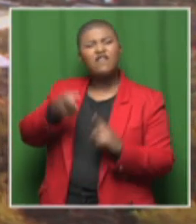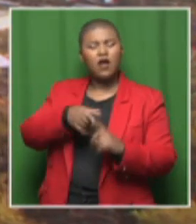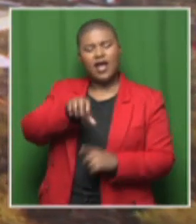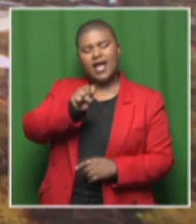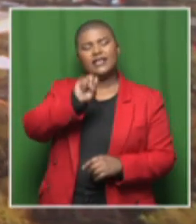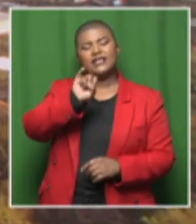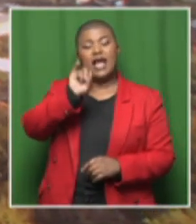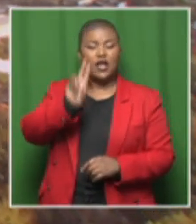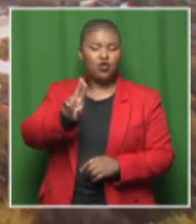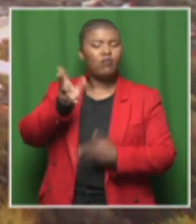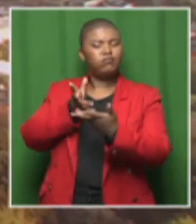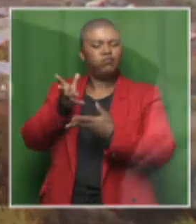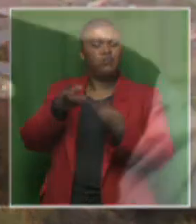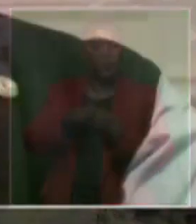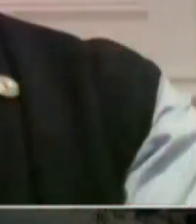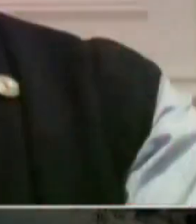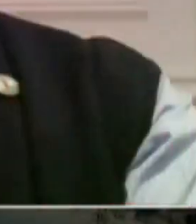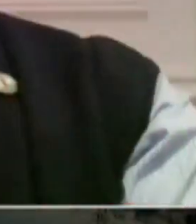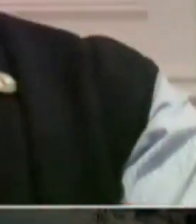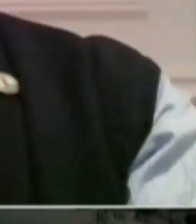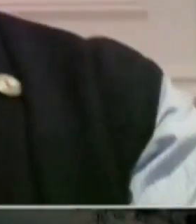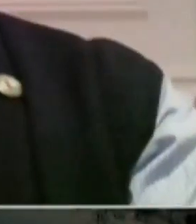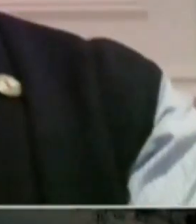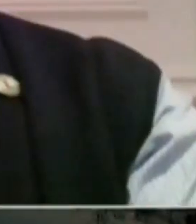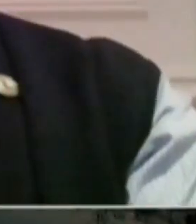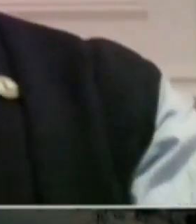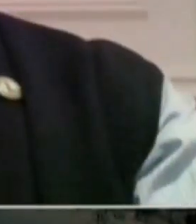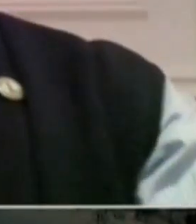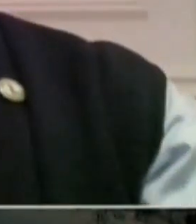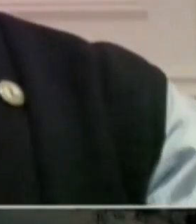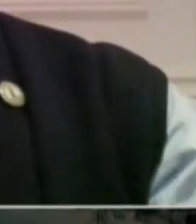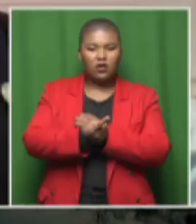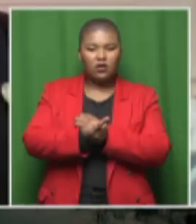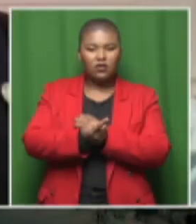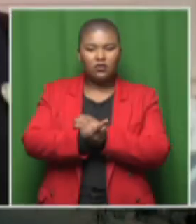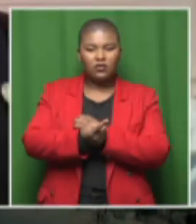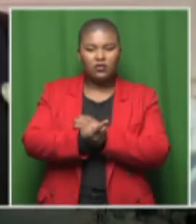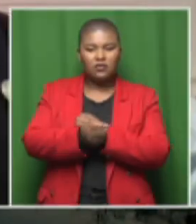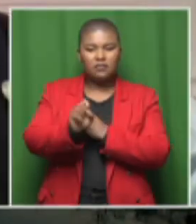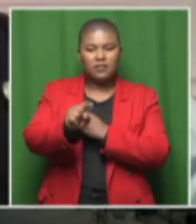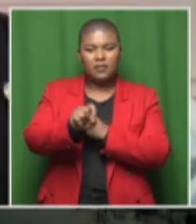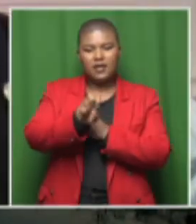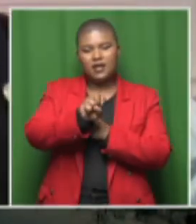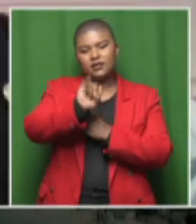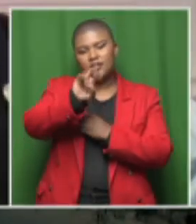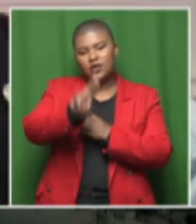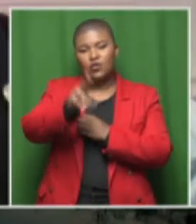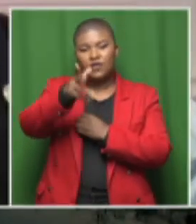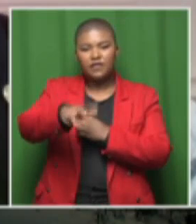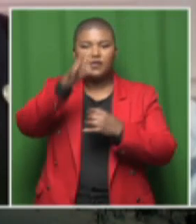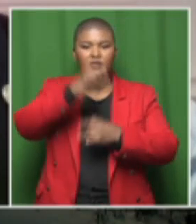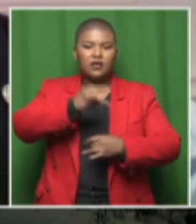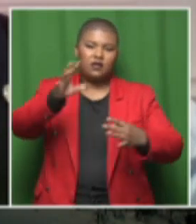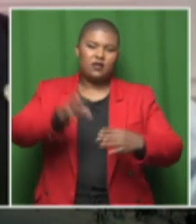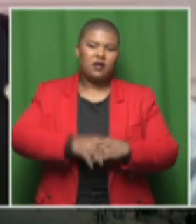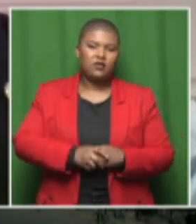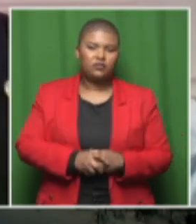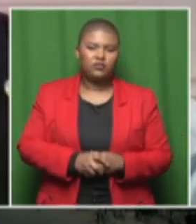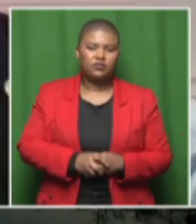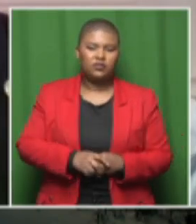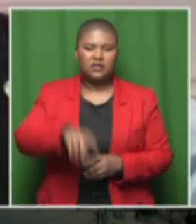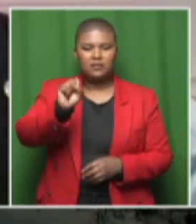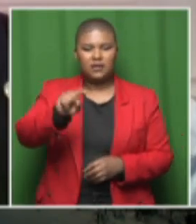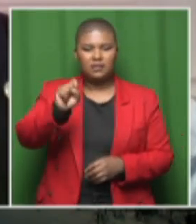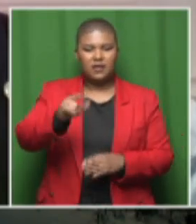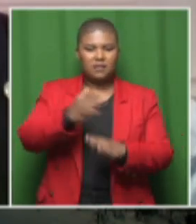SIU in this conversation that we're having of what transpired in Parliament yesterday, where the SIU has indicated that they intend to hold the